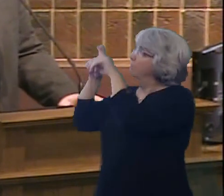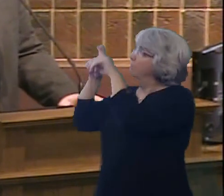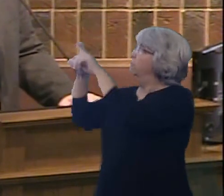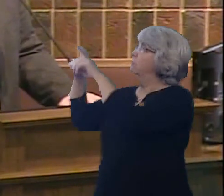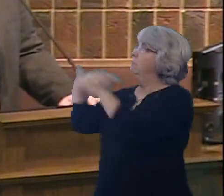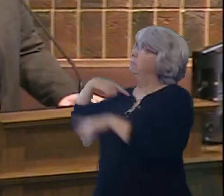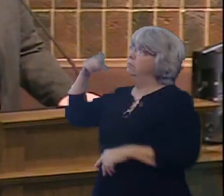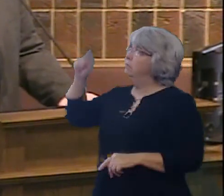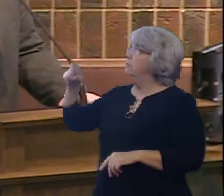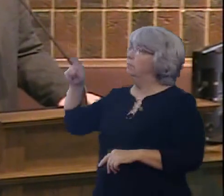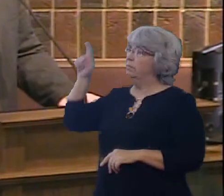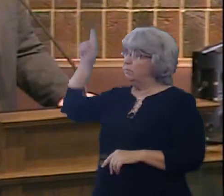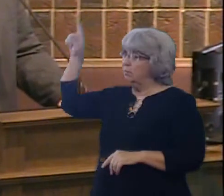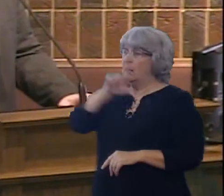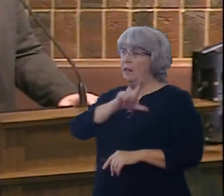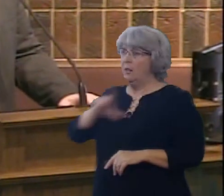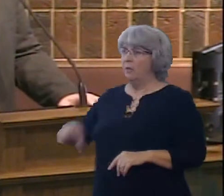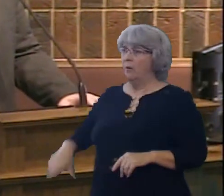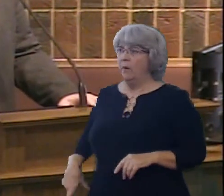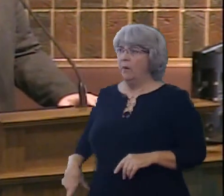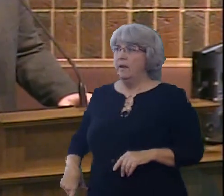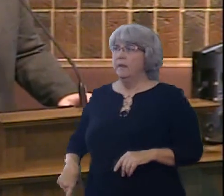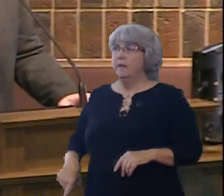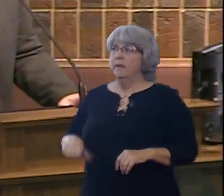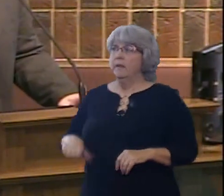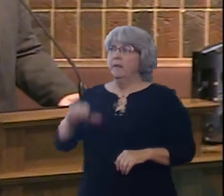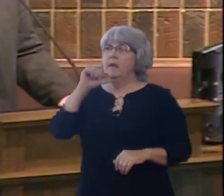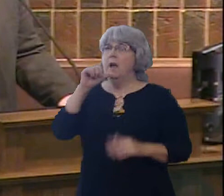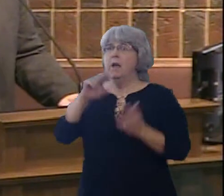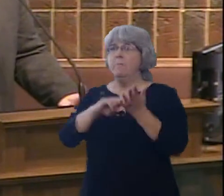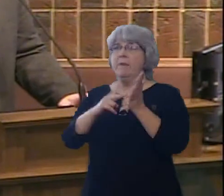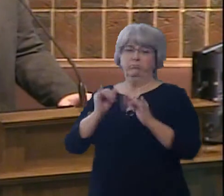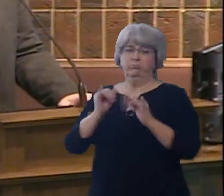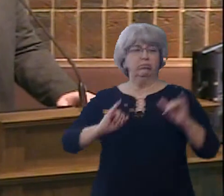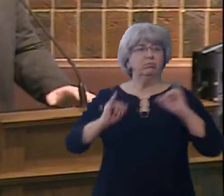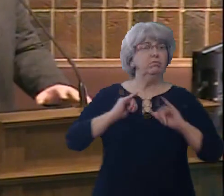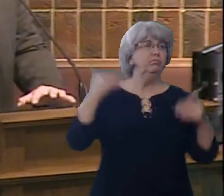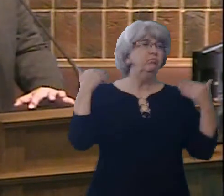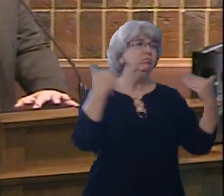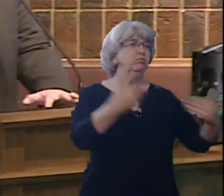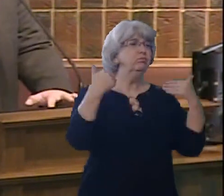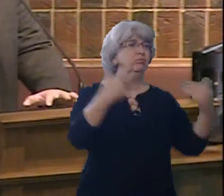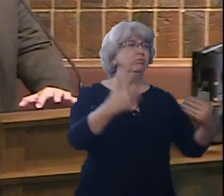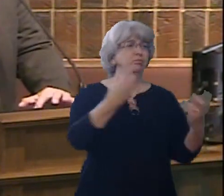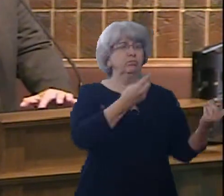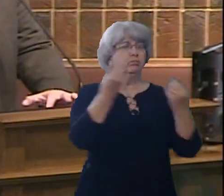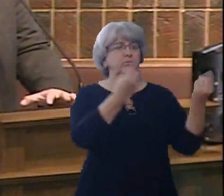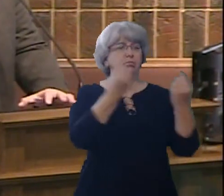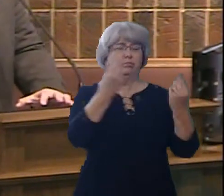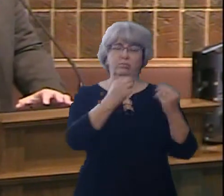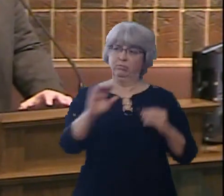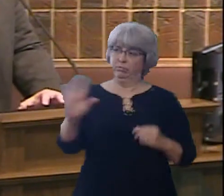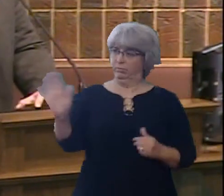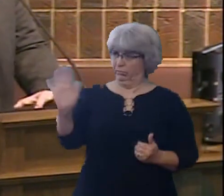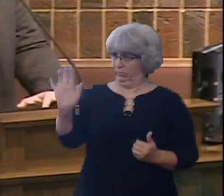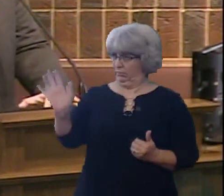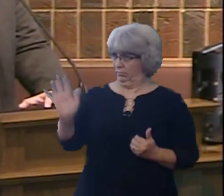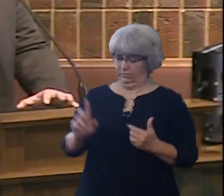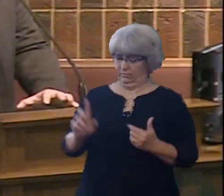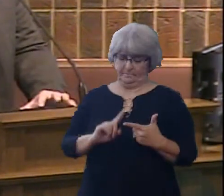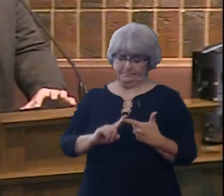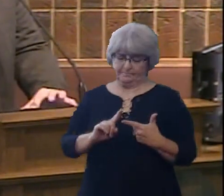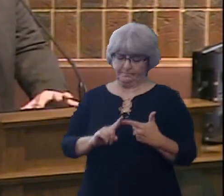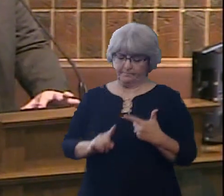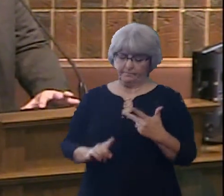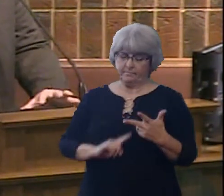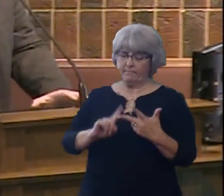the Lord and that we're not trying to do things on our own. And then he says to